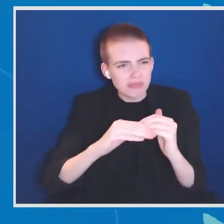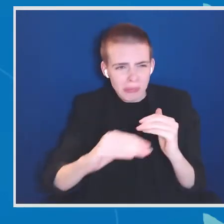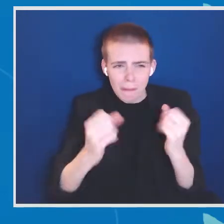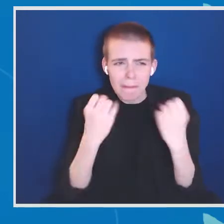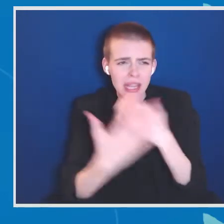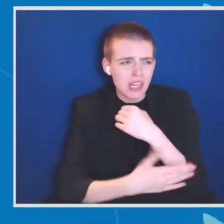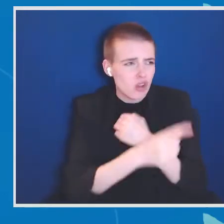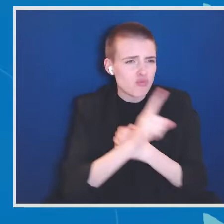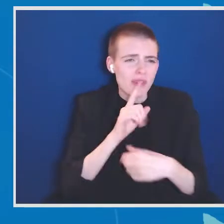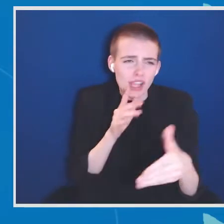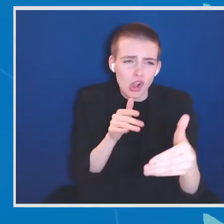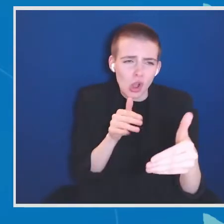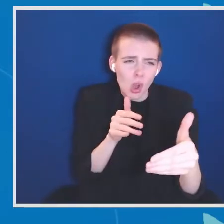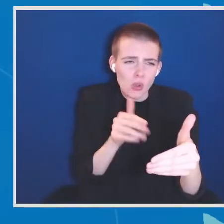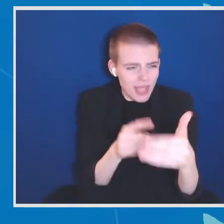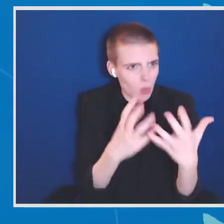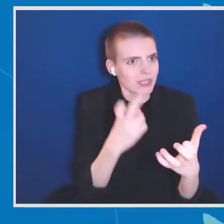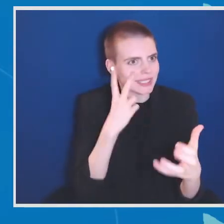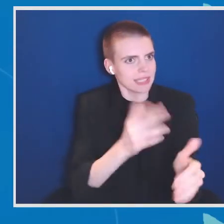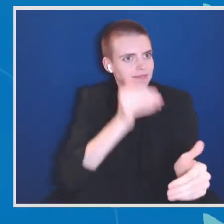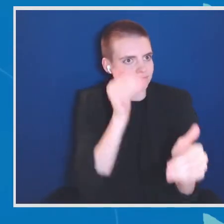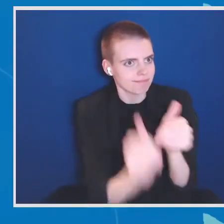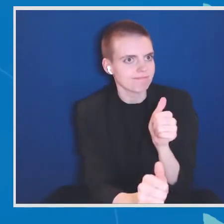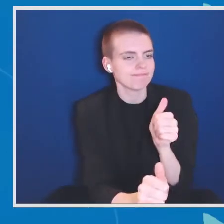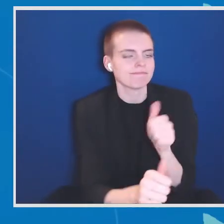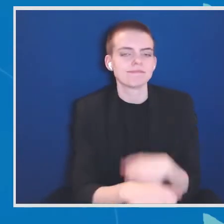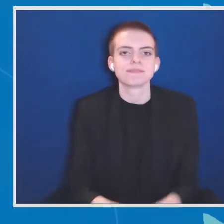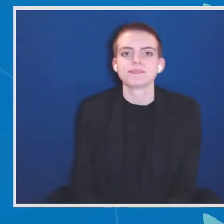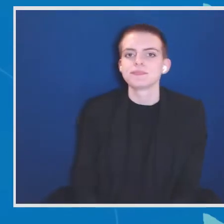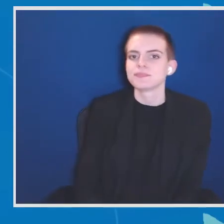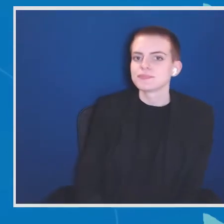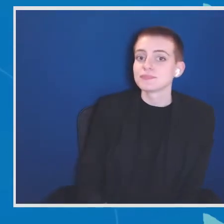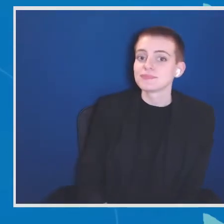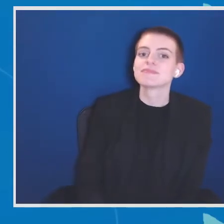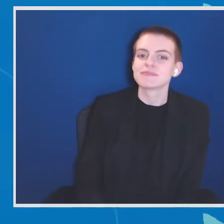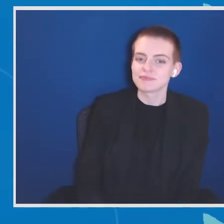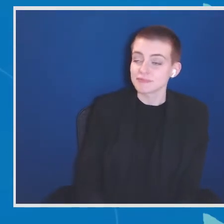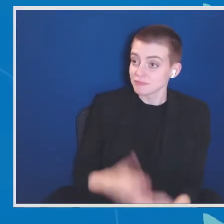those. I want to see those through. So. Mr. President?